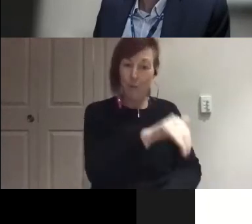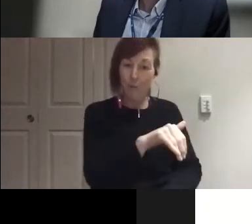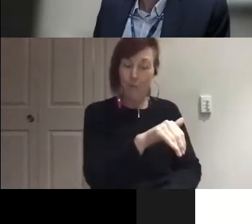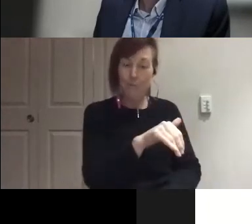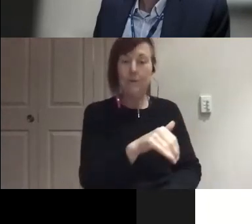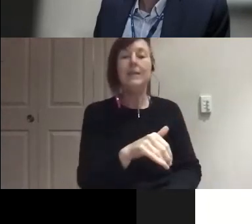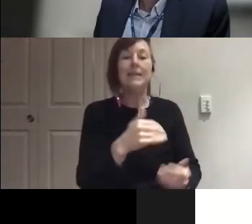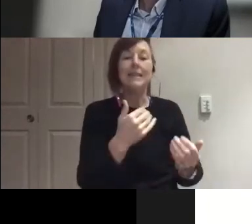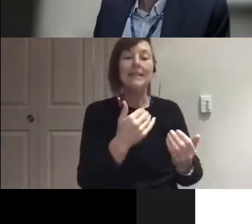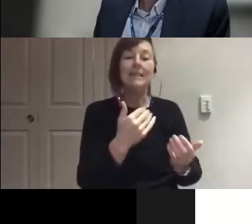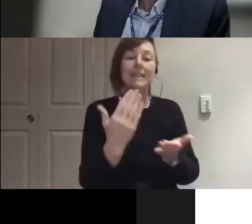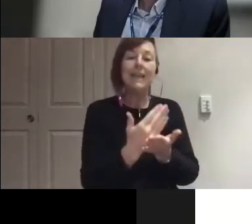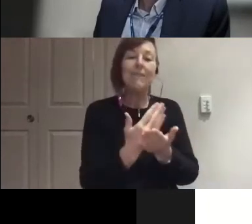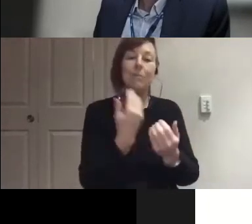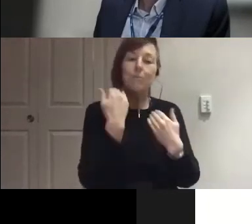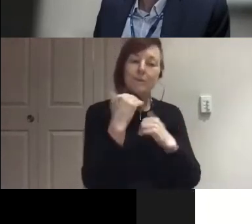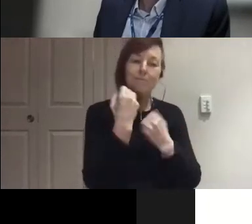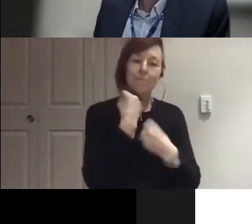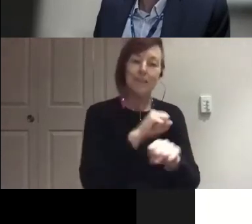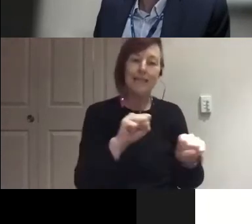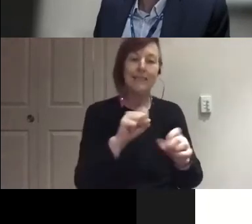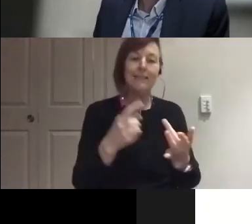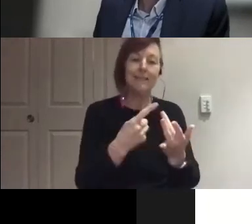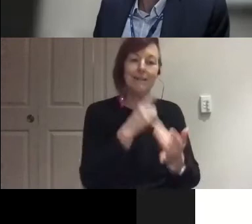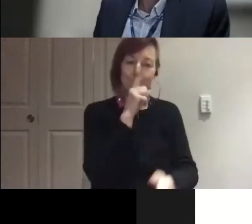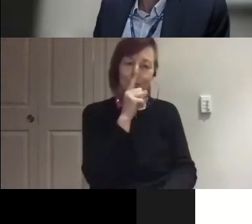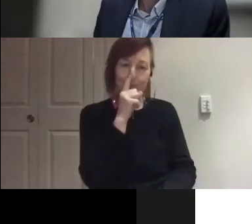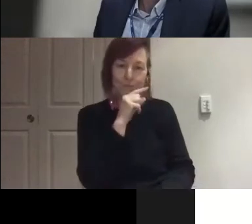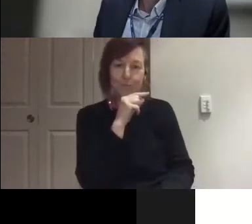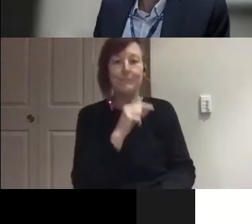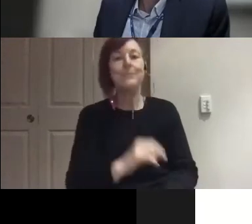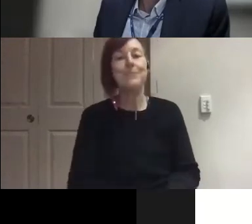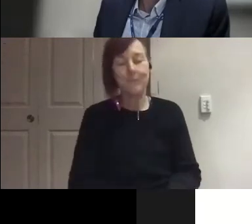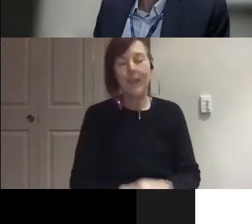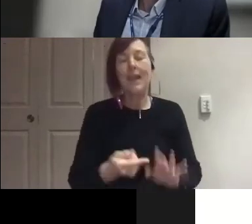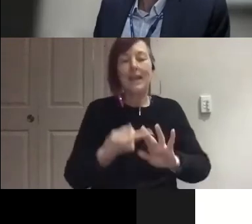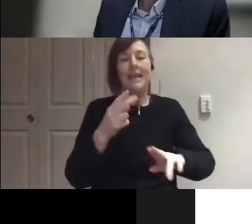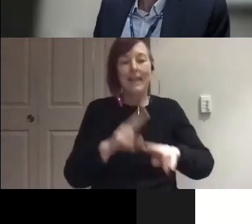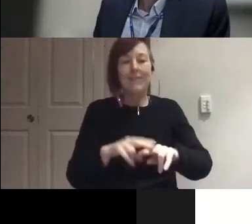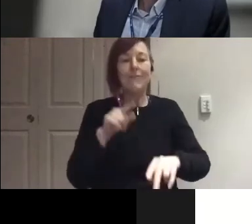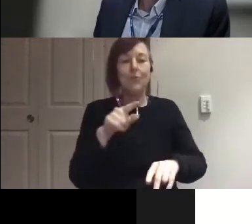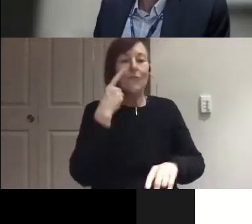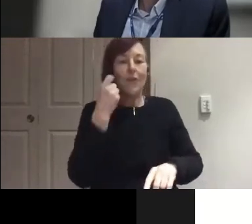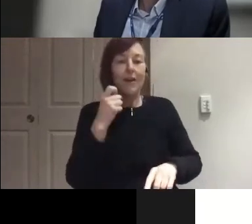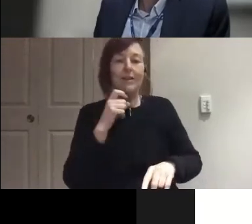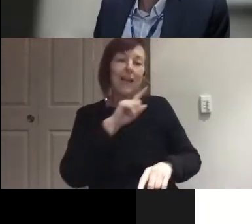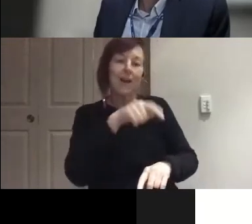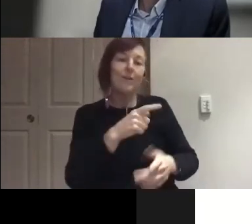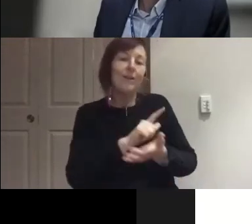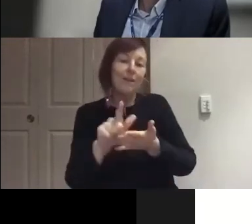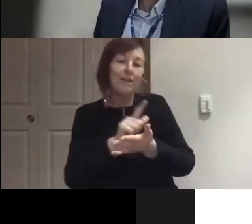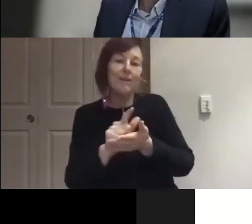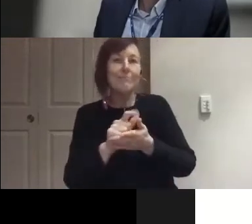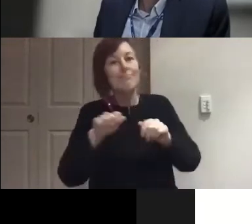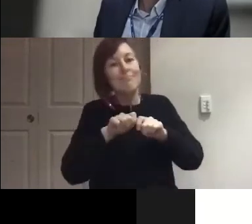contact is at home, by the time we found that out, you'll have COVID and you will have spread it all over the place. So that's the reason behind it. But